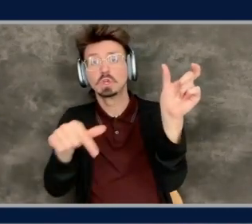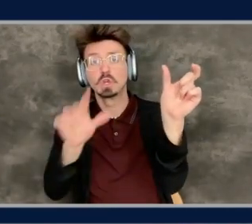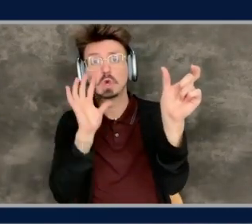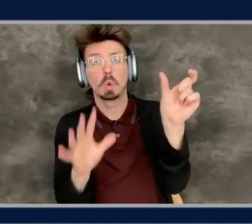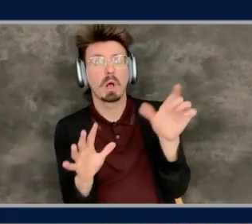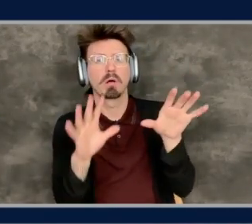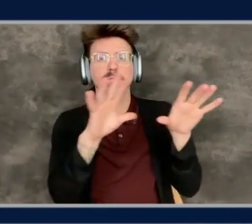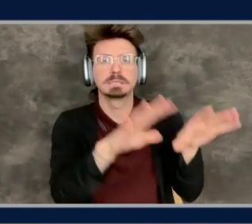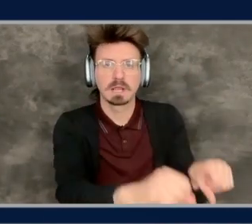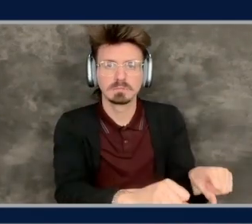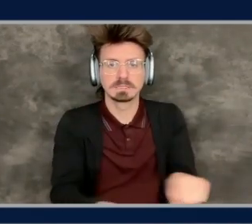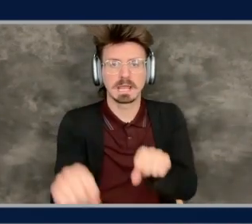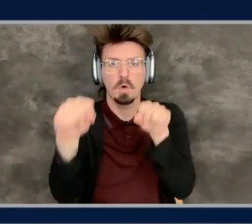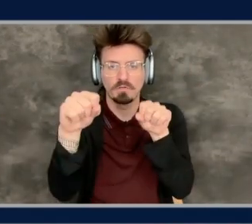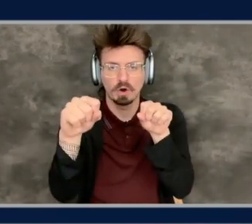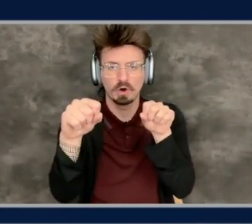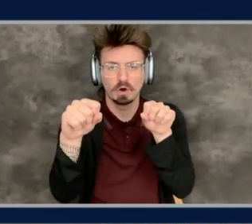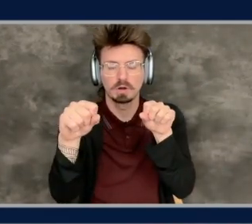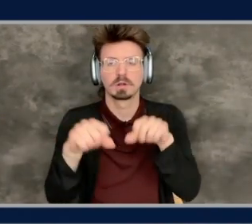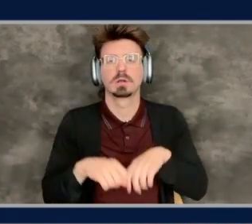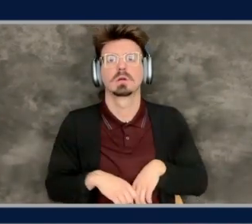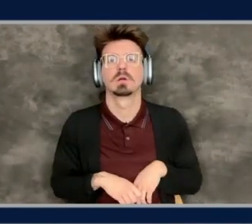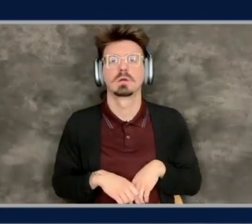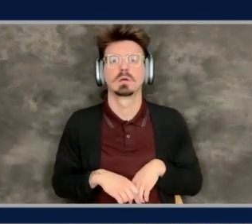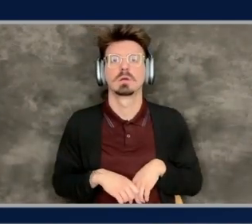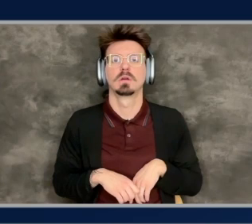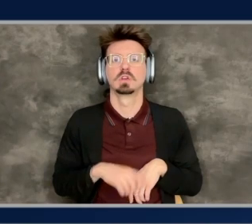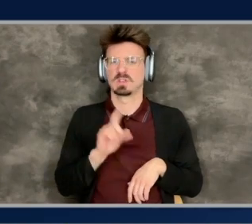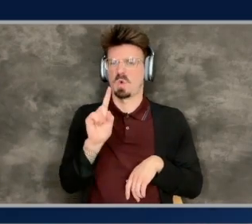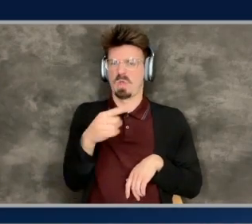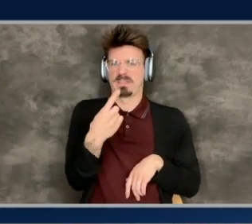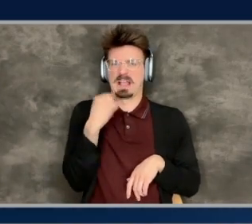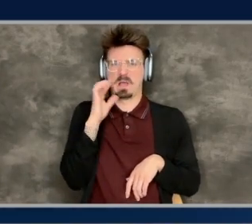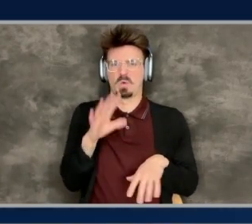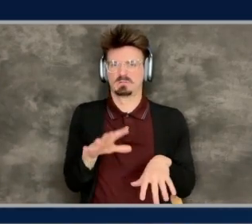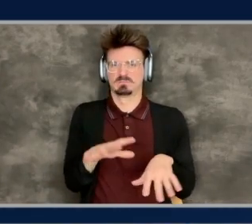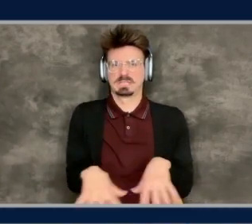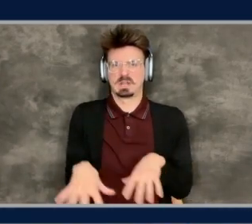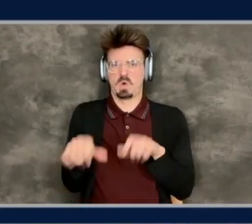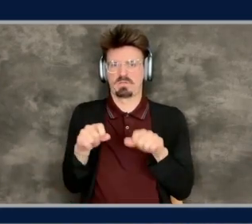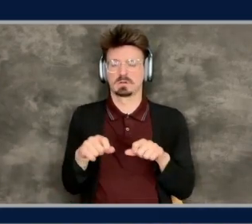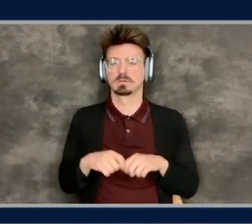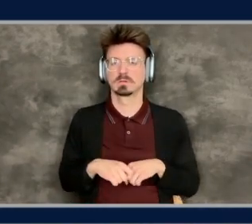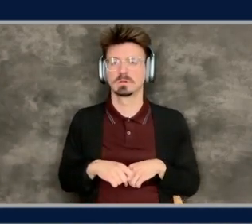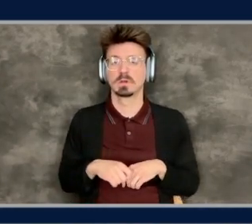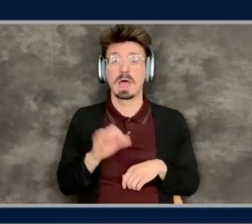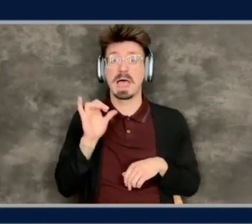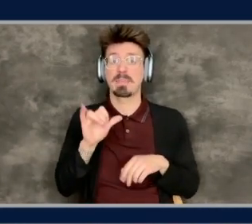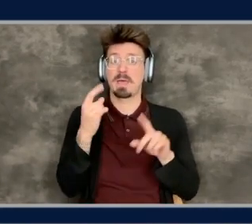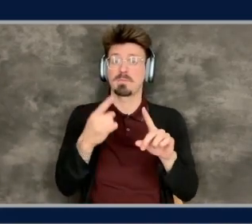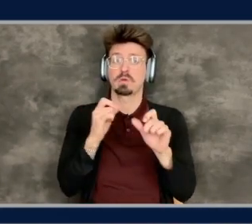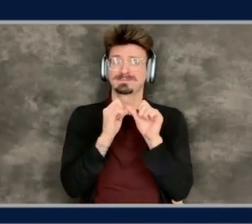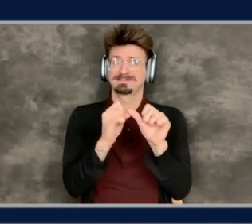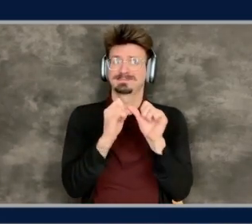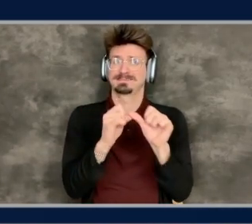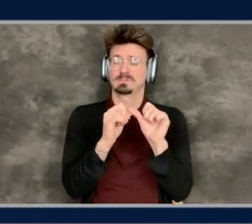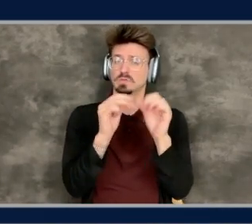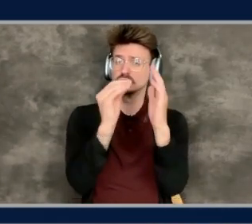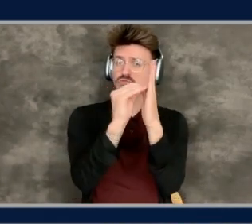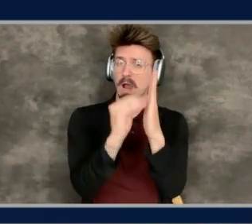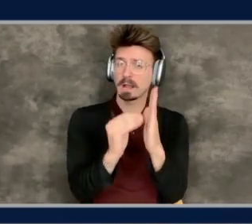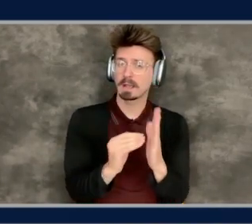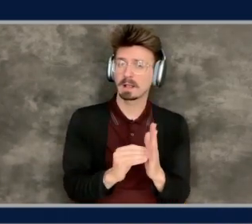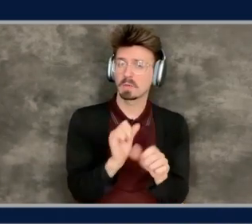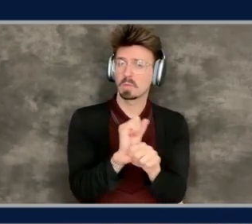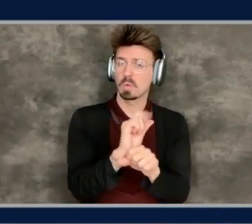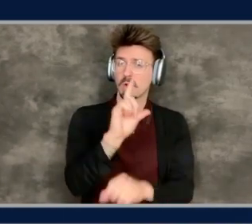selected these repositories and this is all I'm going to take. Right. At this point, you know, like you can continue tracking the work logs as you would do with the cloud trail. You